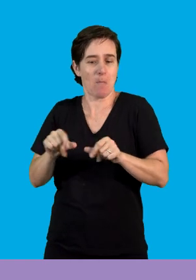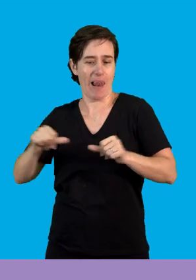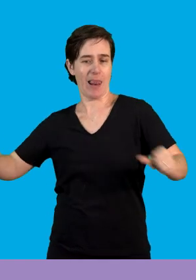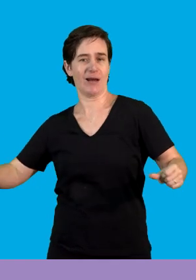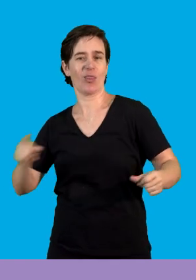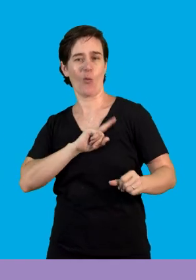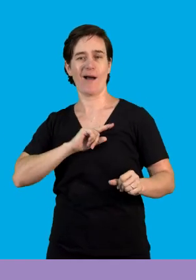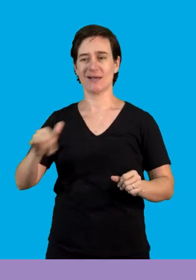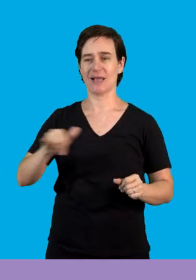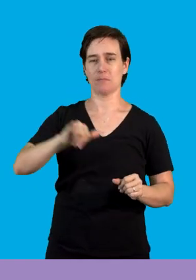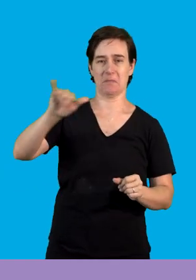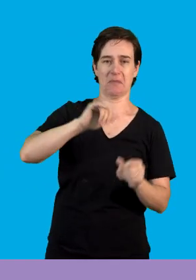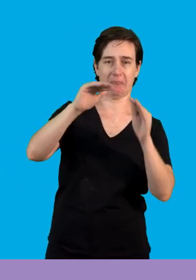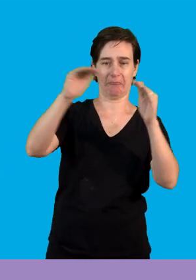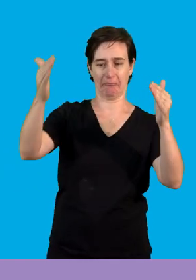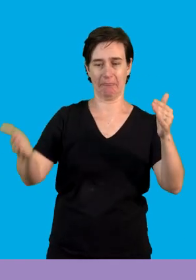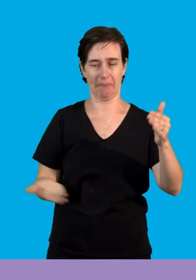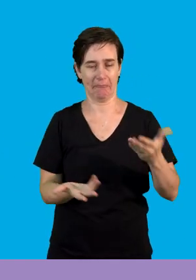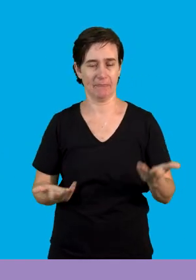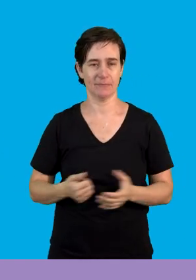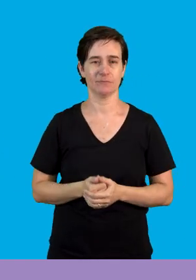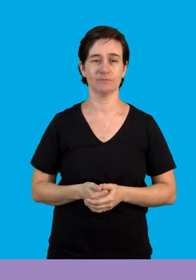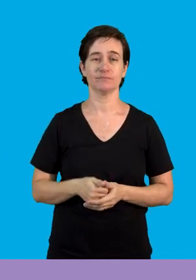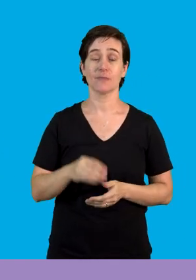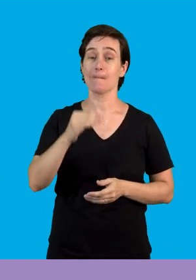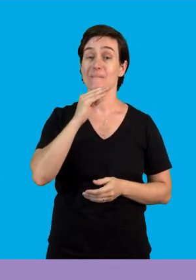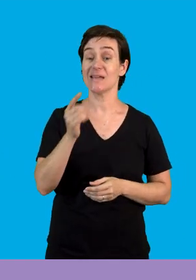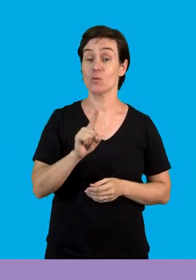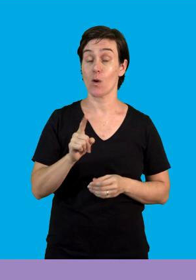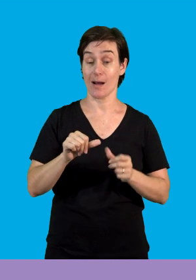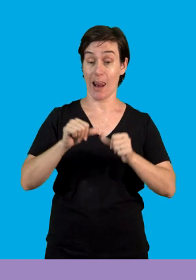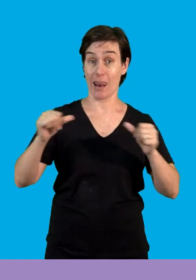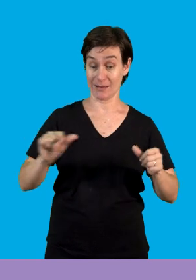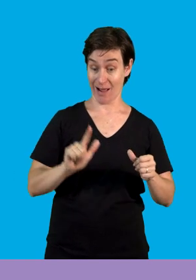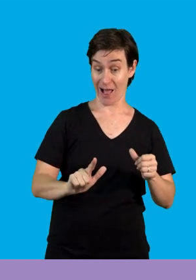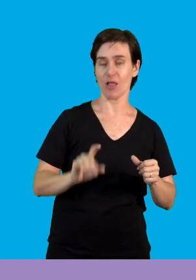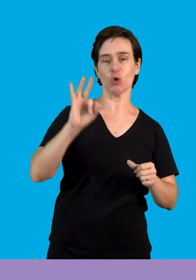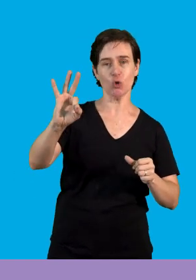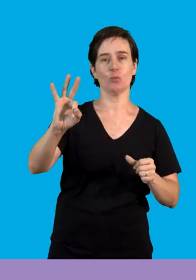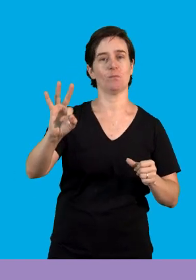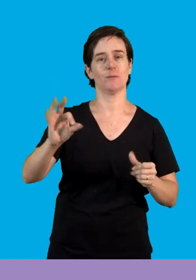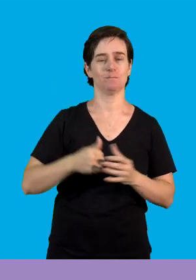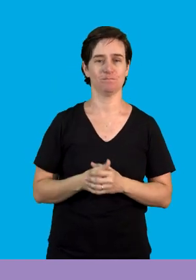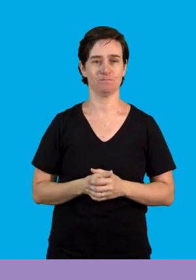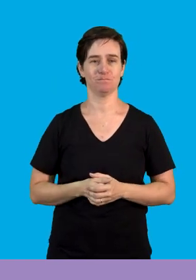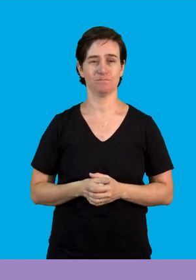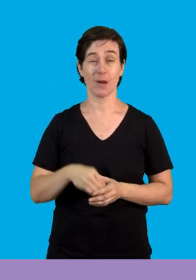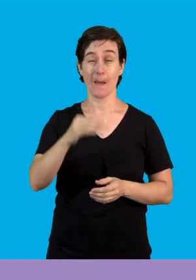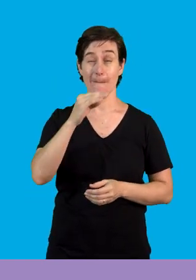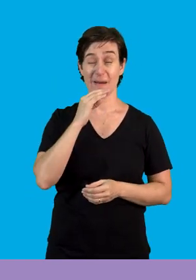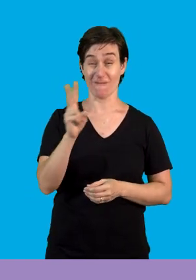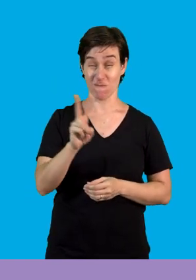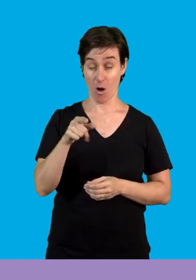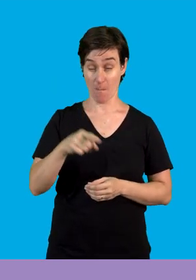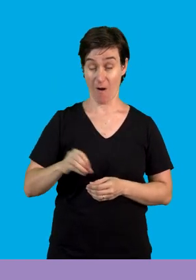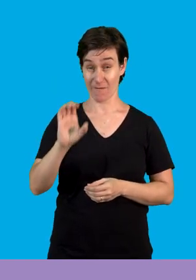the dimensions are the same value, then that will give us the length cubed. So that means that the volume